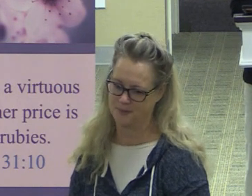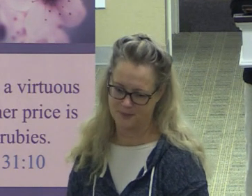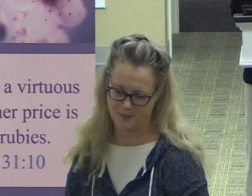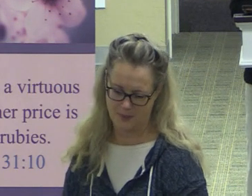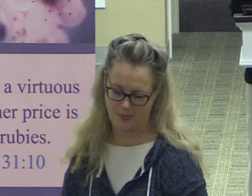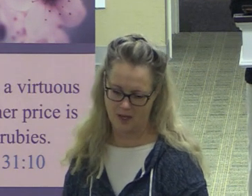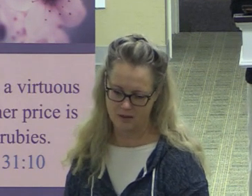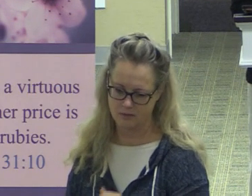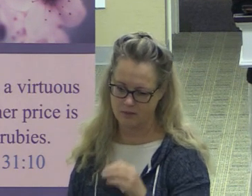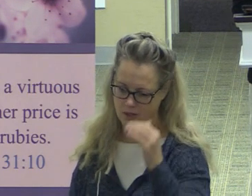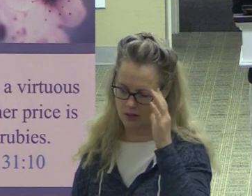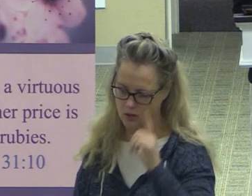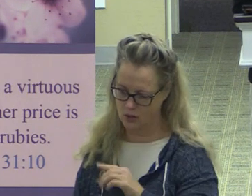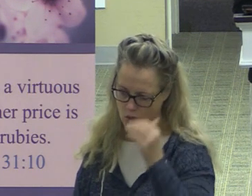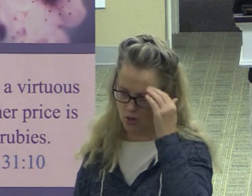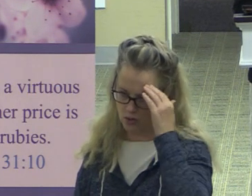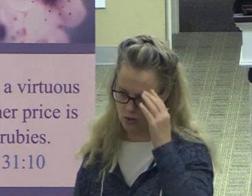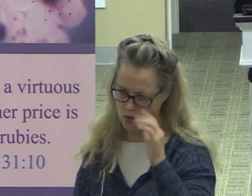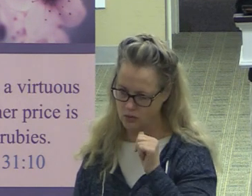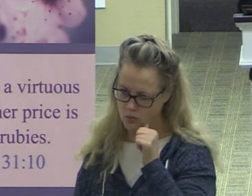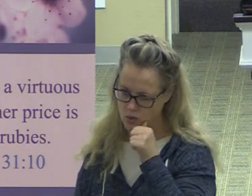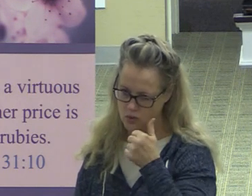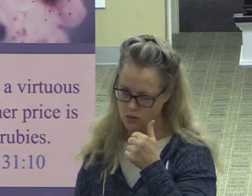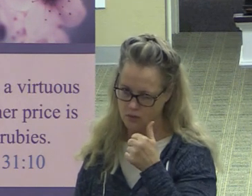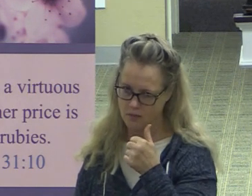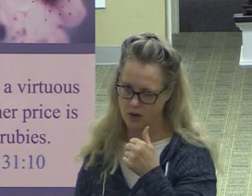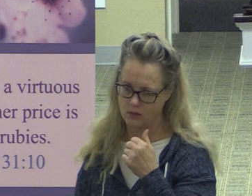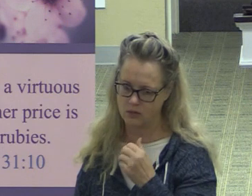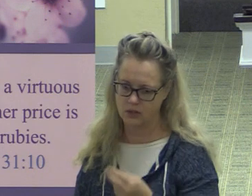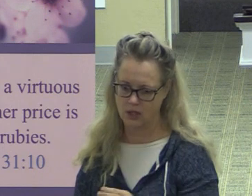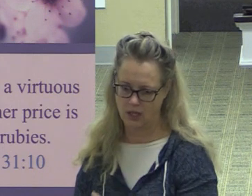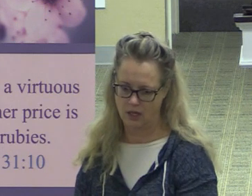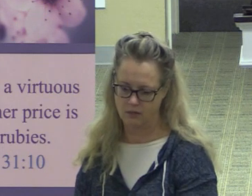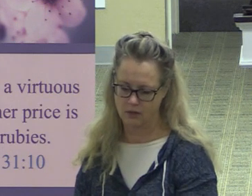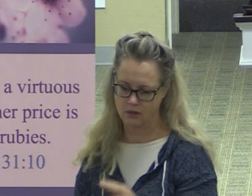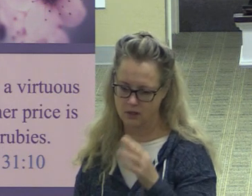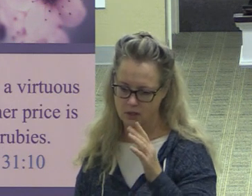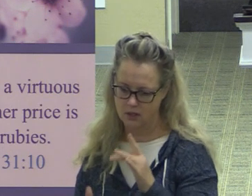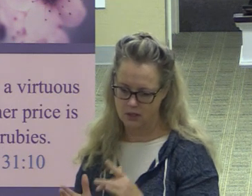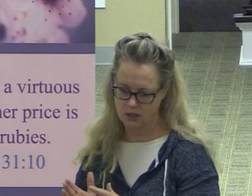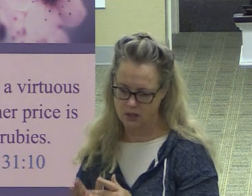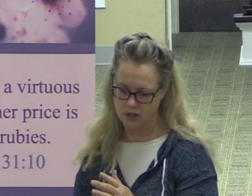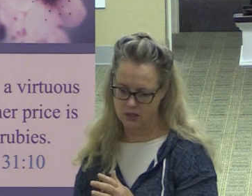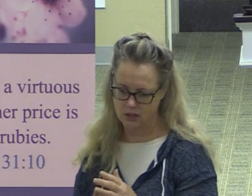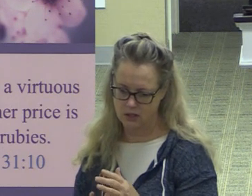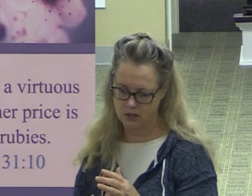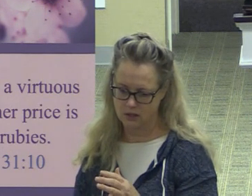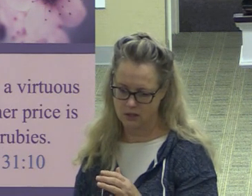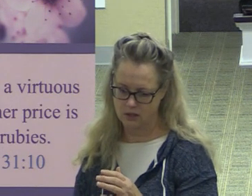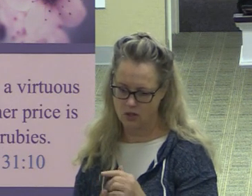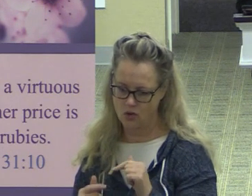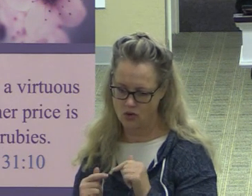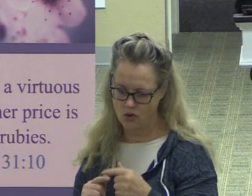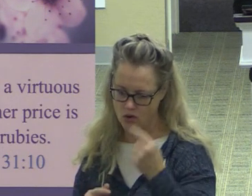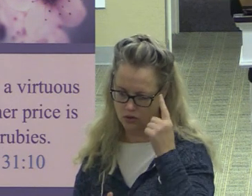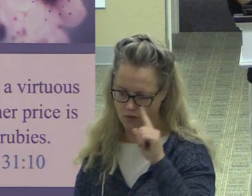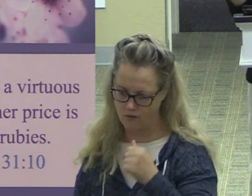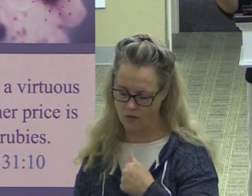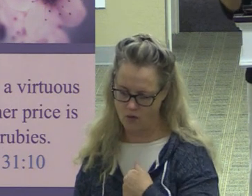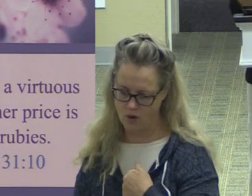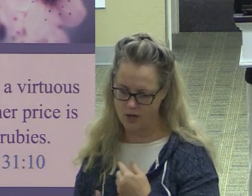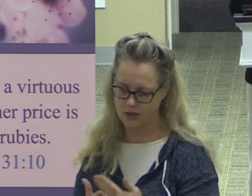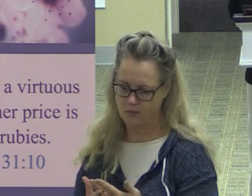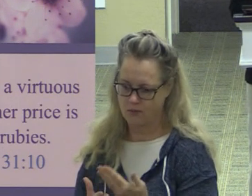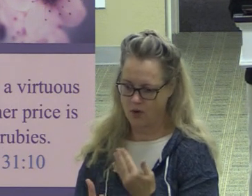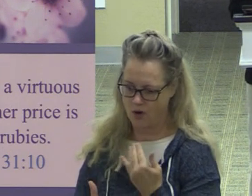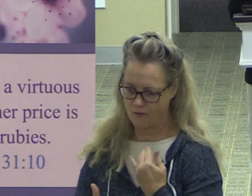tomorrow holds. The Lord knows, and He hurts for us before we are even hurting. He agonizes for our